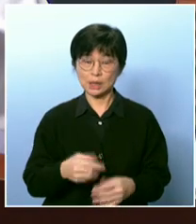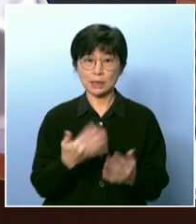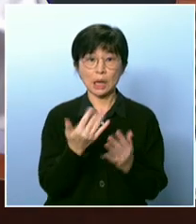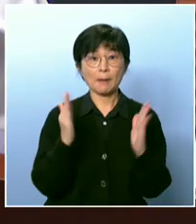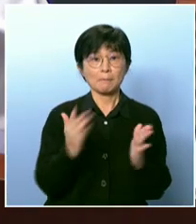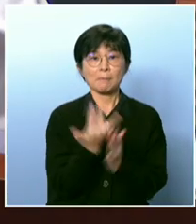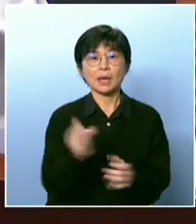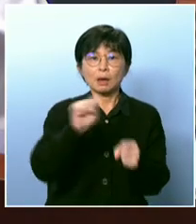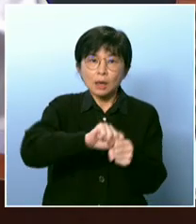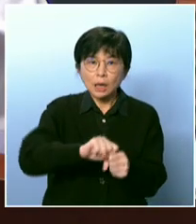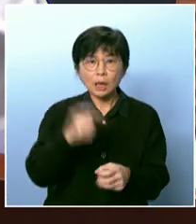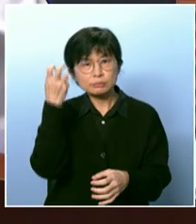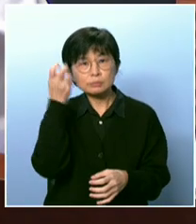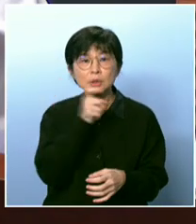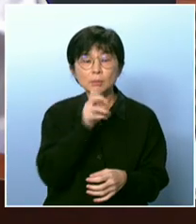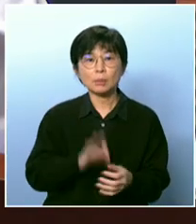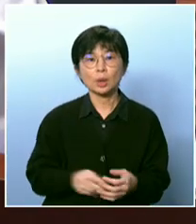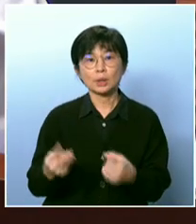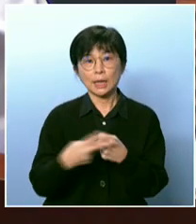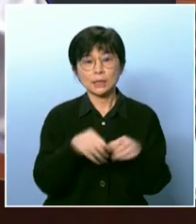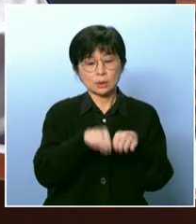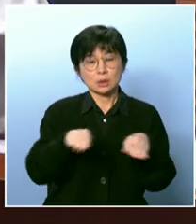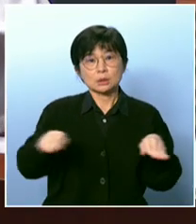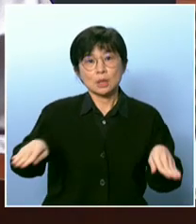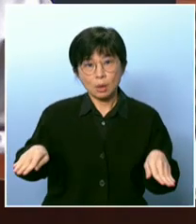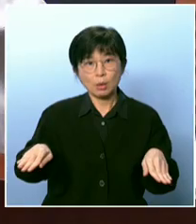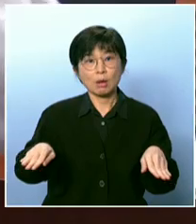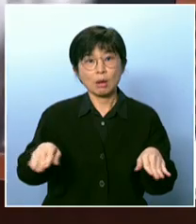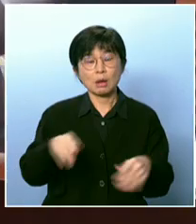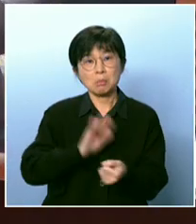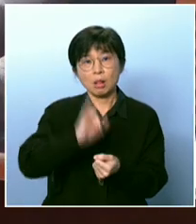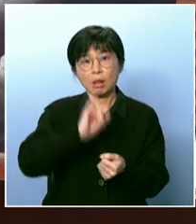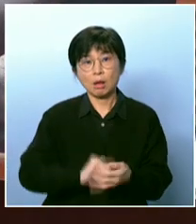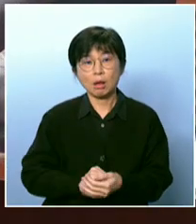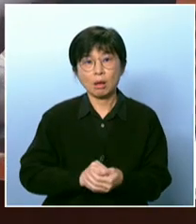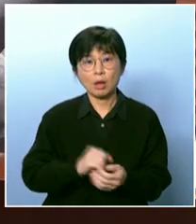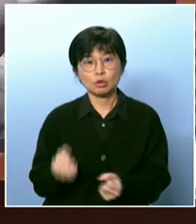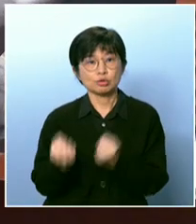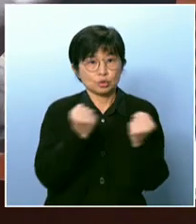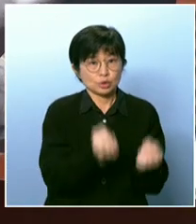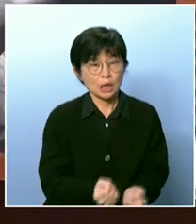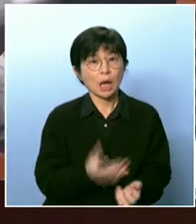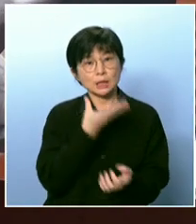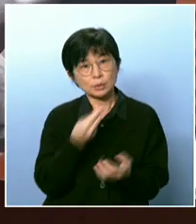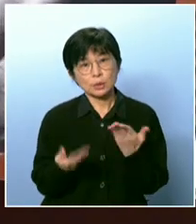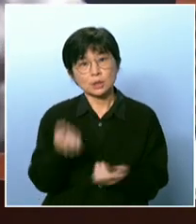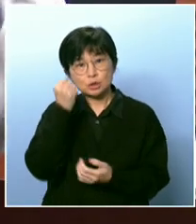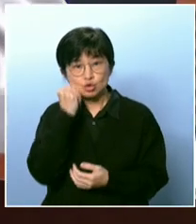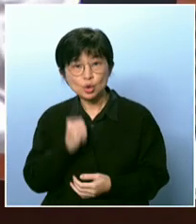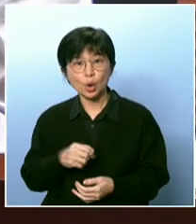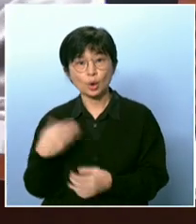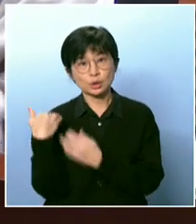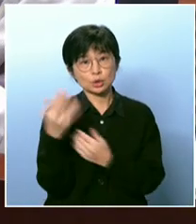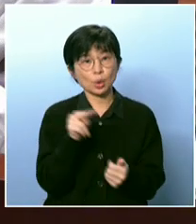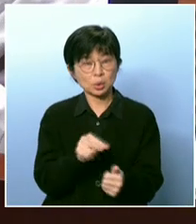daycare services. With this new facility, can we provide more spaces or more places?